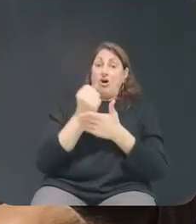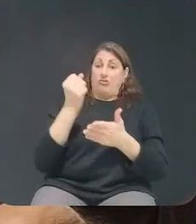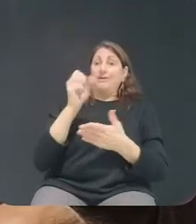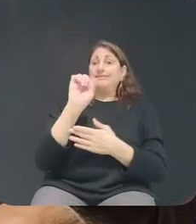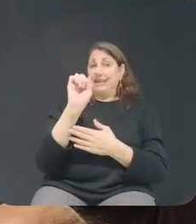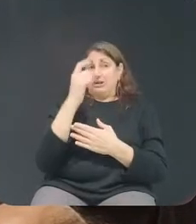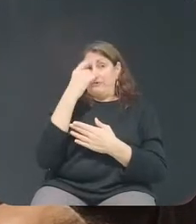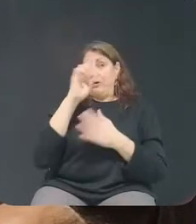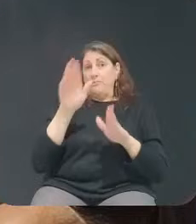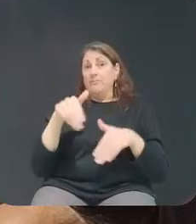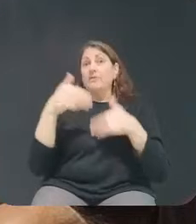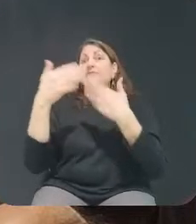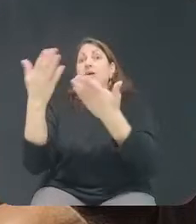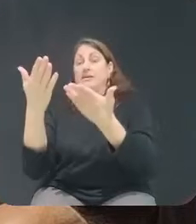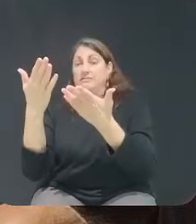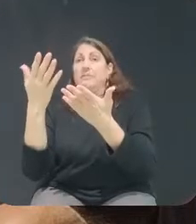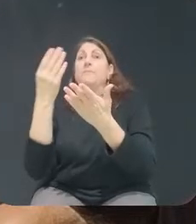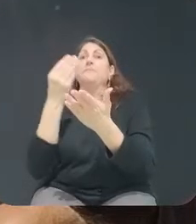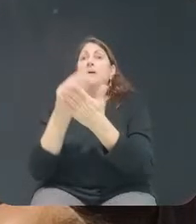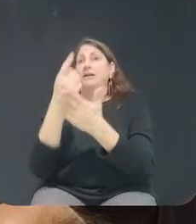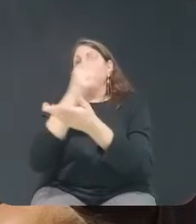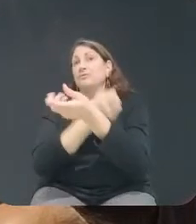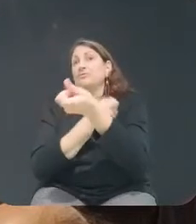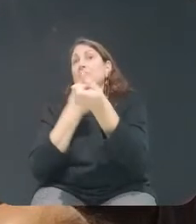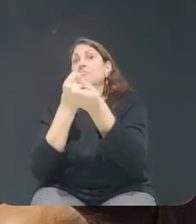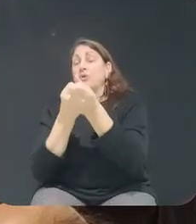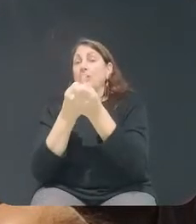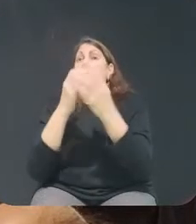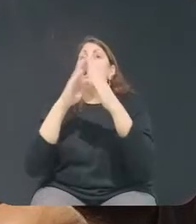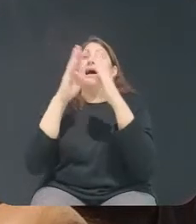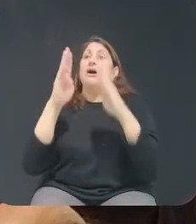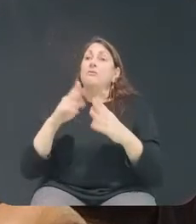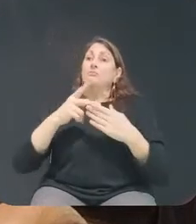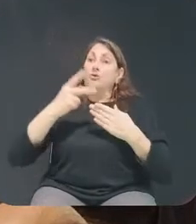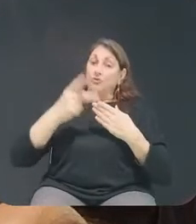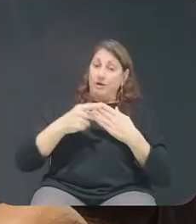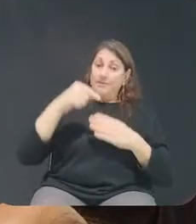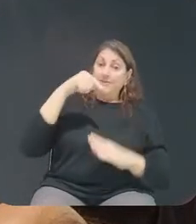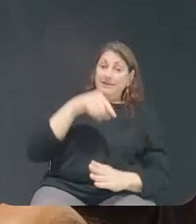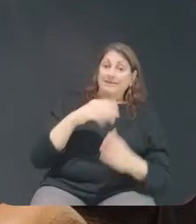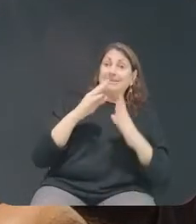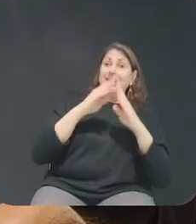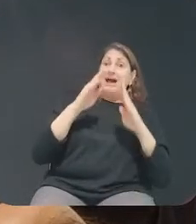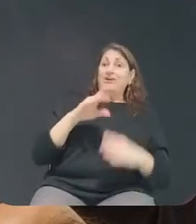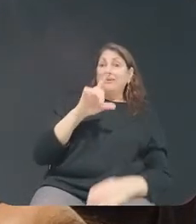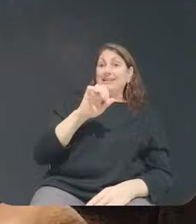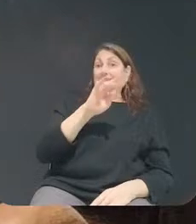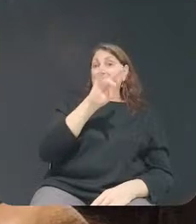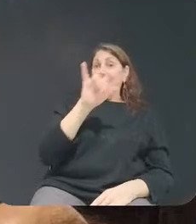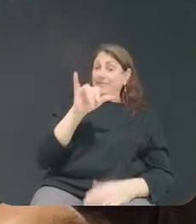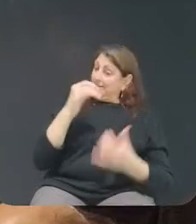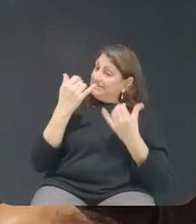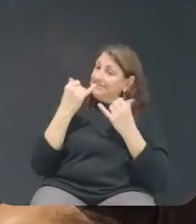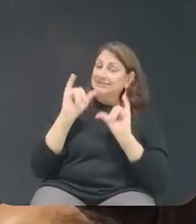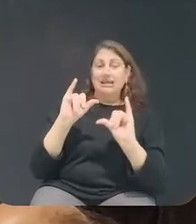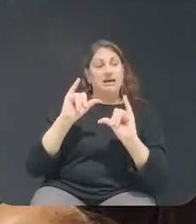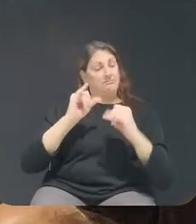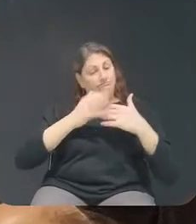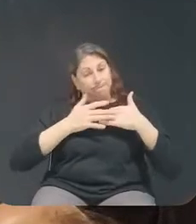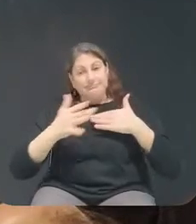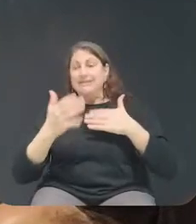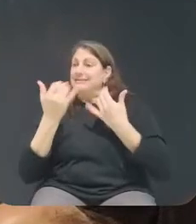and establishing city housing development programs. The housing levy remains a key source of funding for affordable housing in